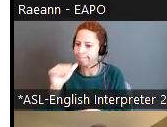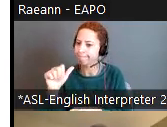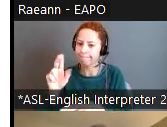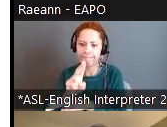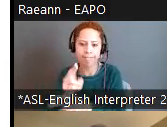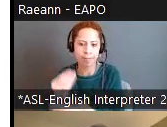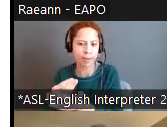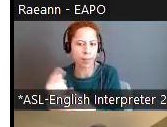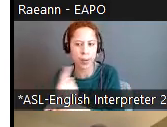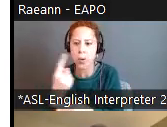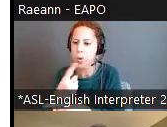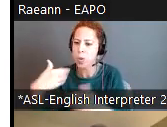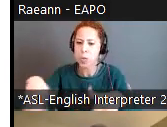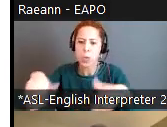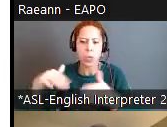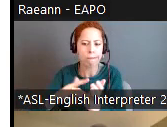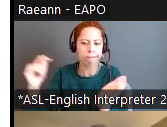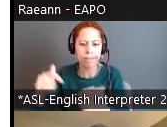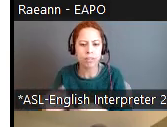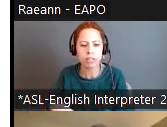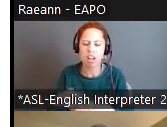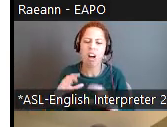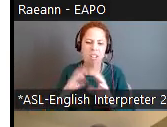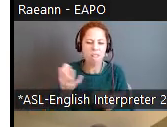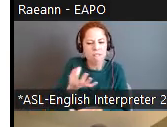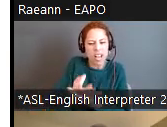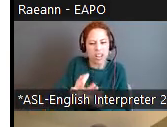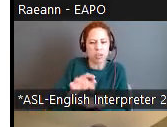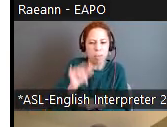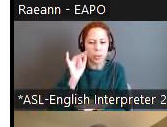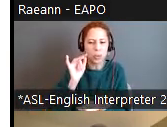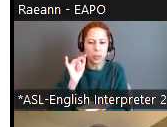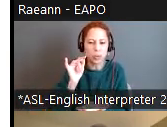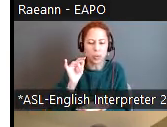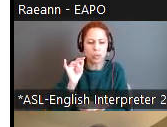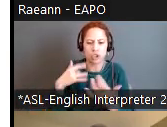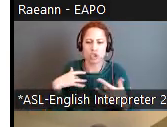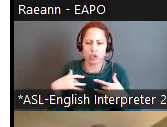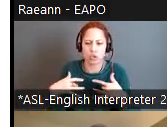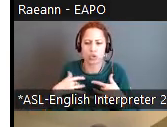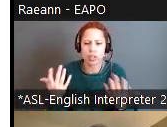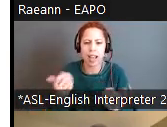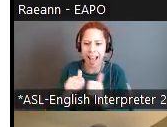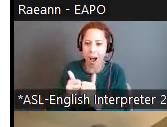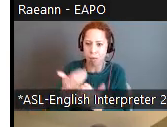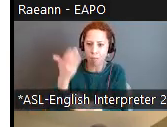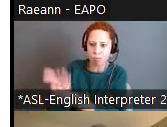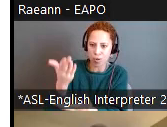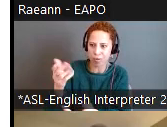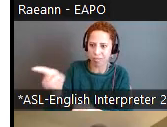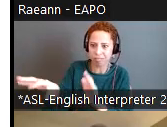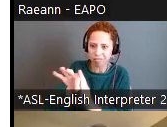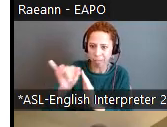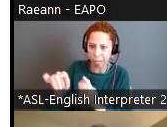here, often around financial abuse reasons. And so how do you prove that, and how do you